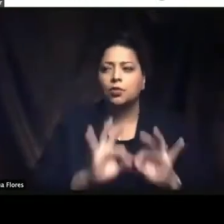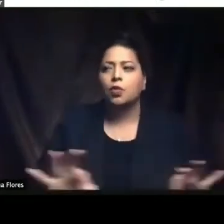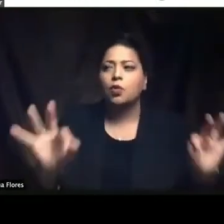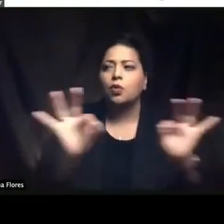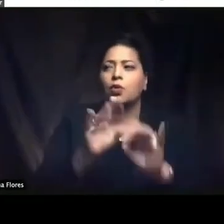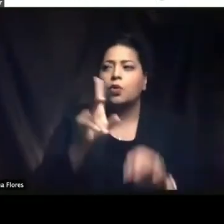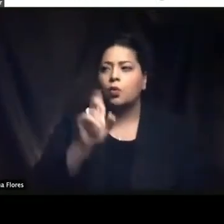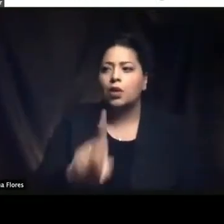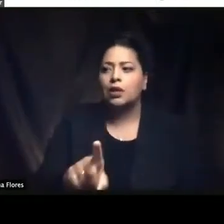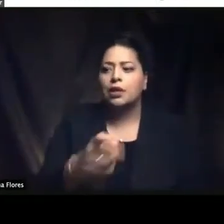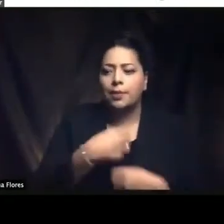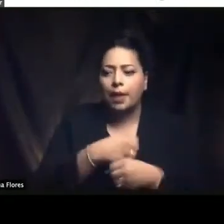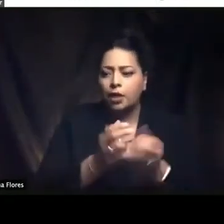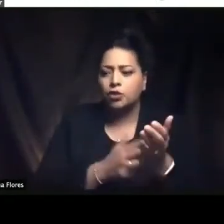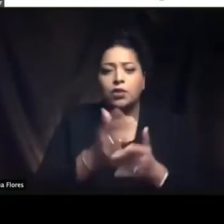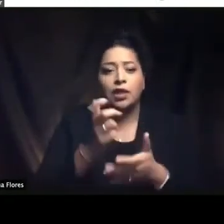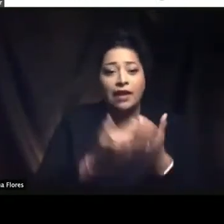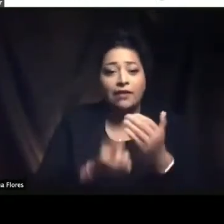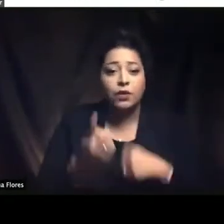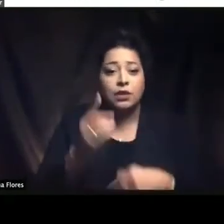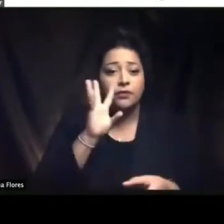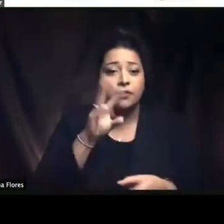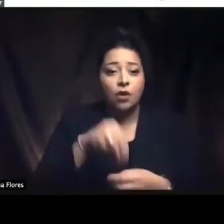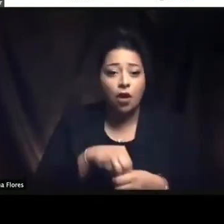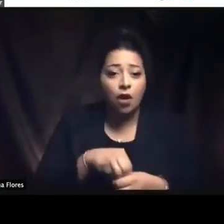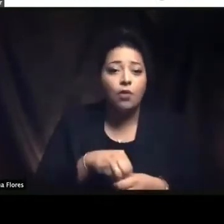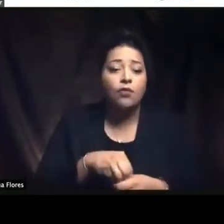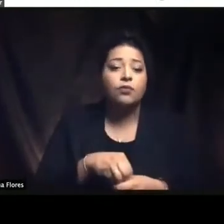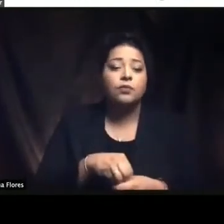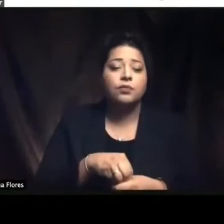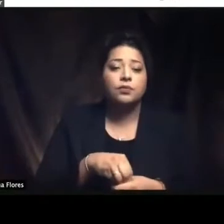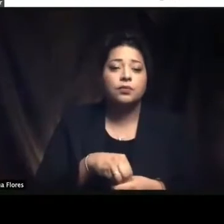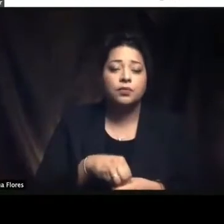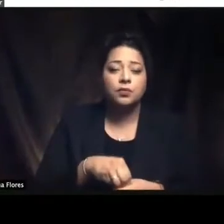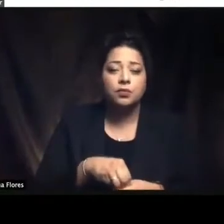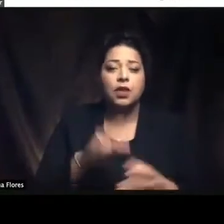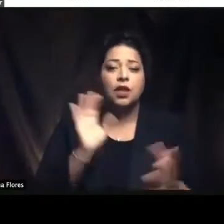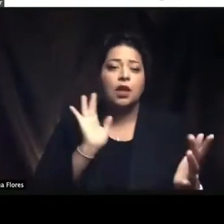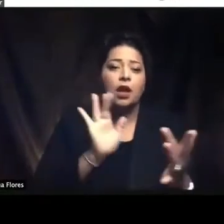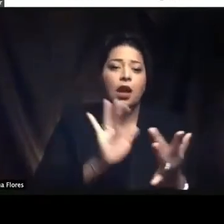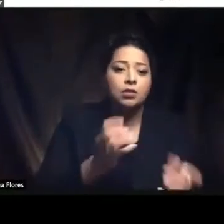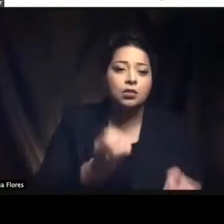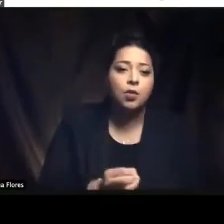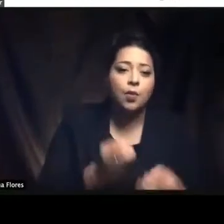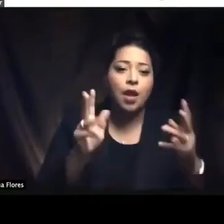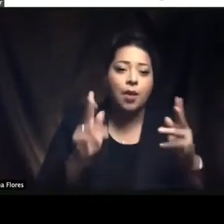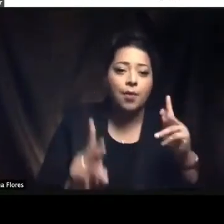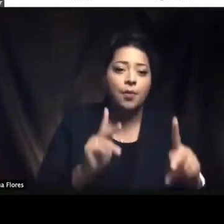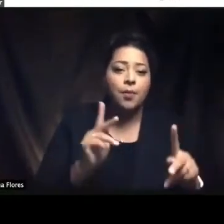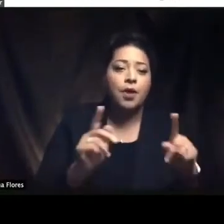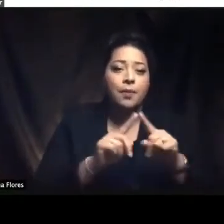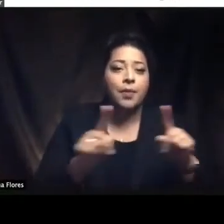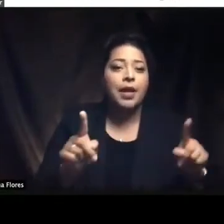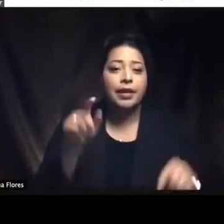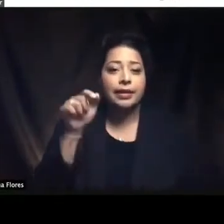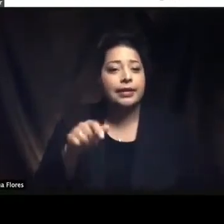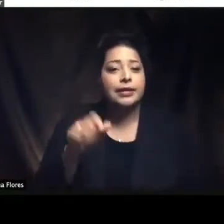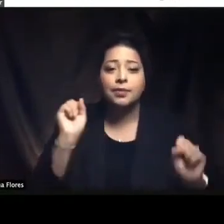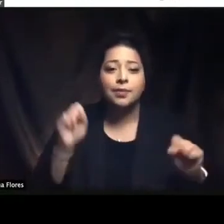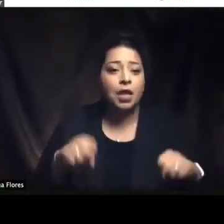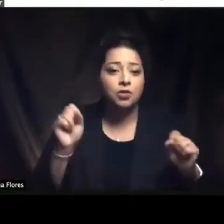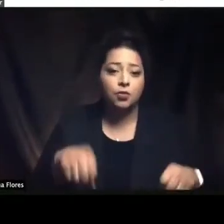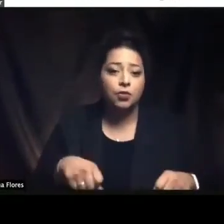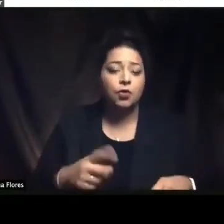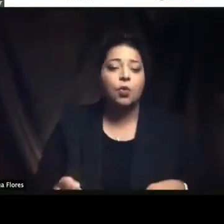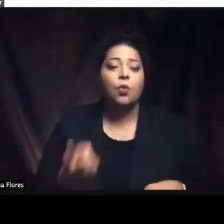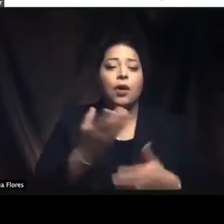able to make sure that everybody's involved and having to be in touch with so many people. But it is definitely possible. One of the